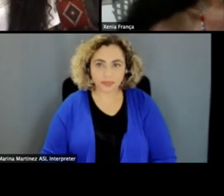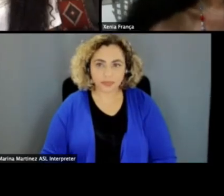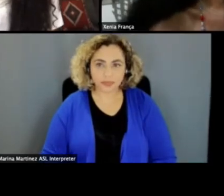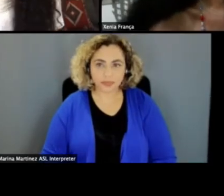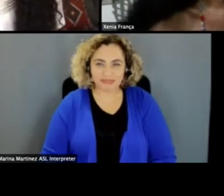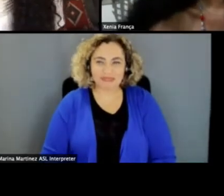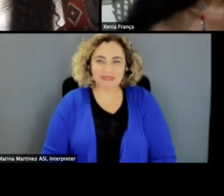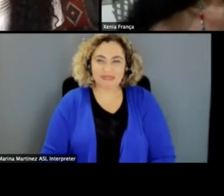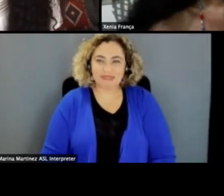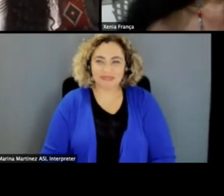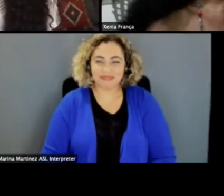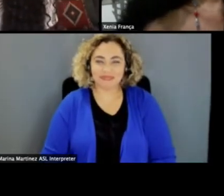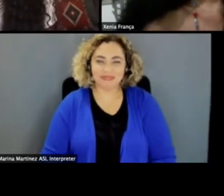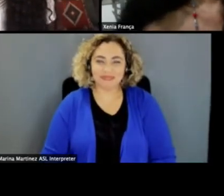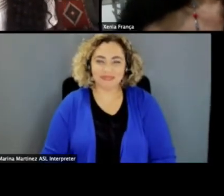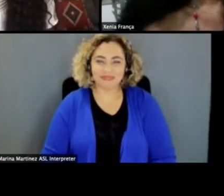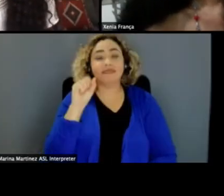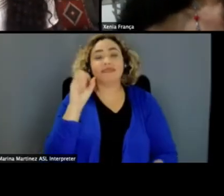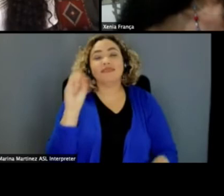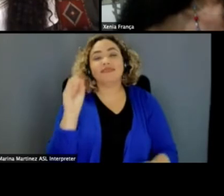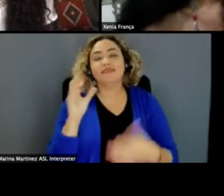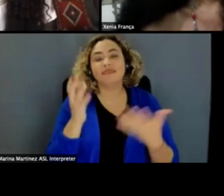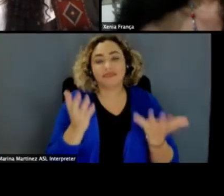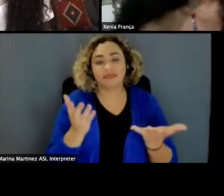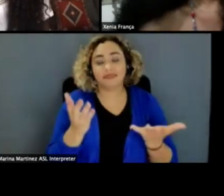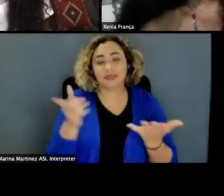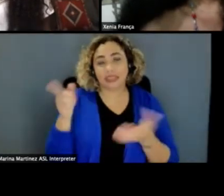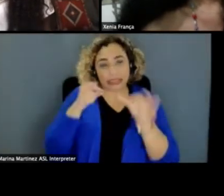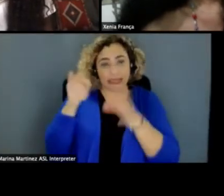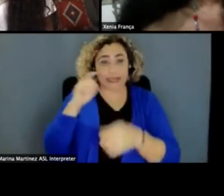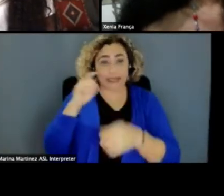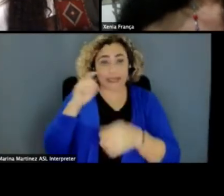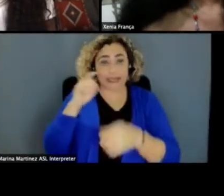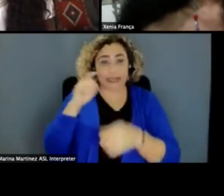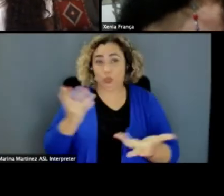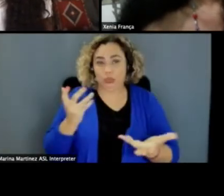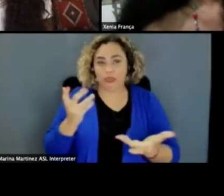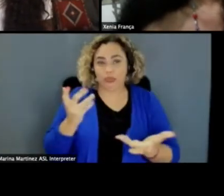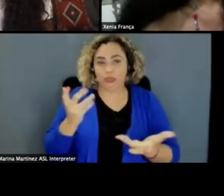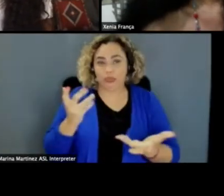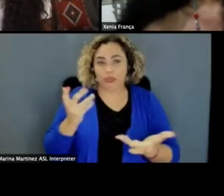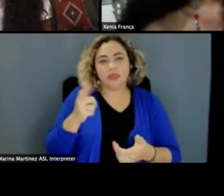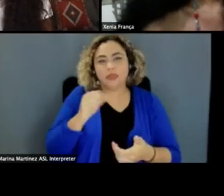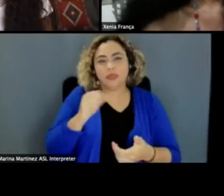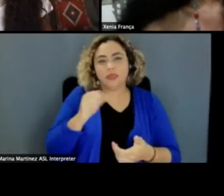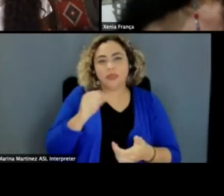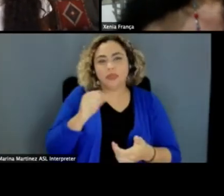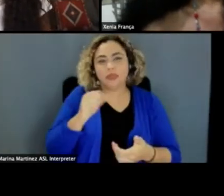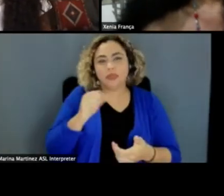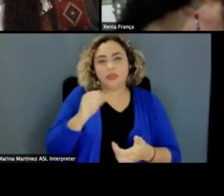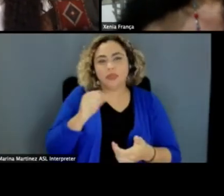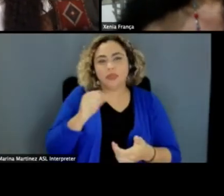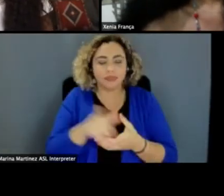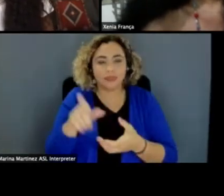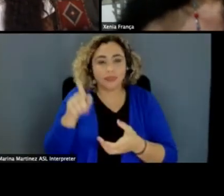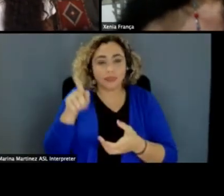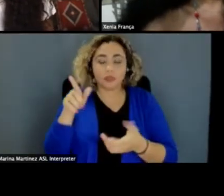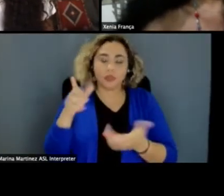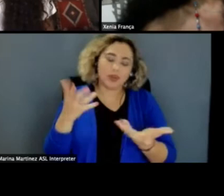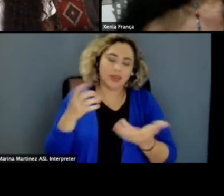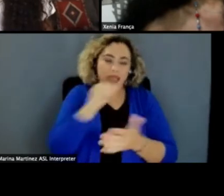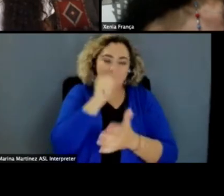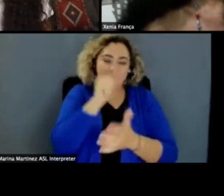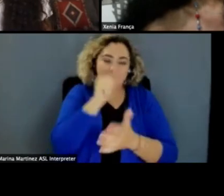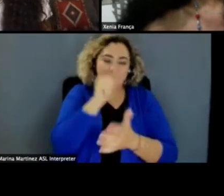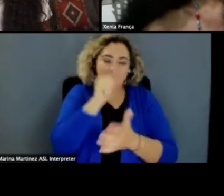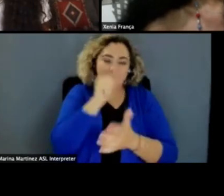Okay, so Xênia explains she doesn't believe that we or that she needs to or the artist needs to give